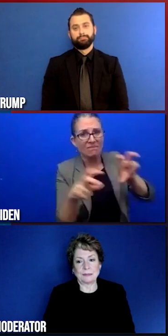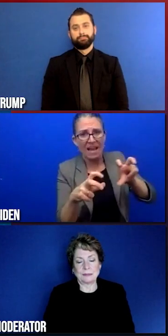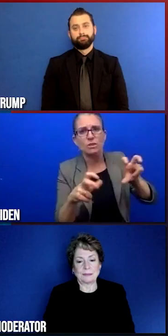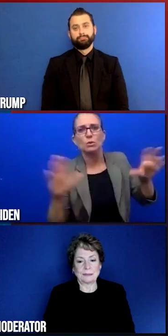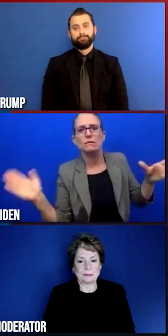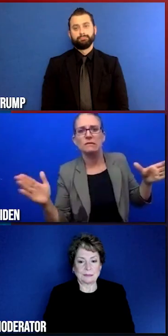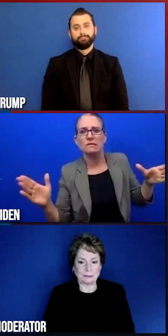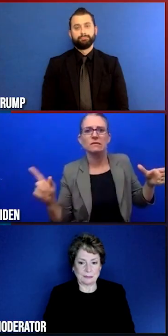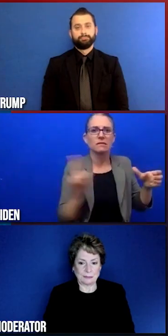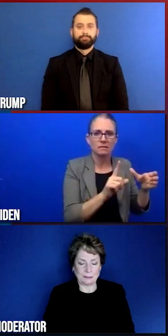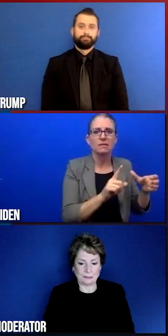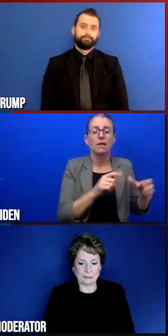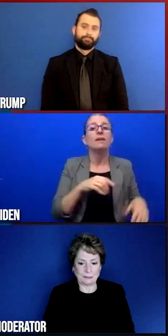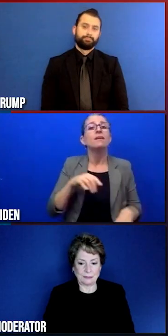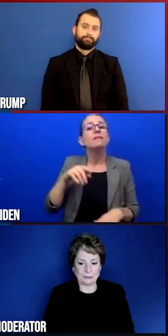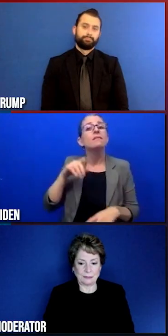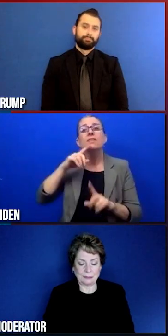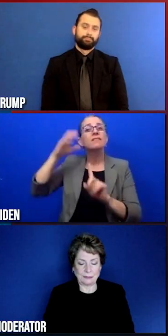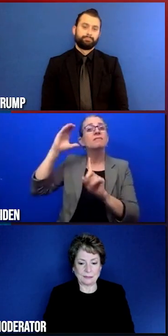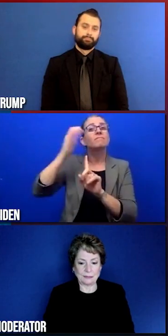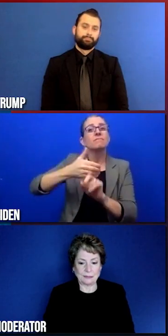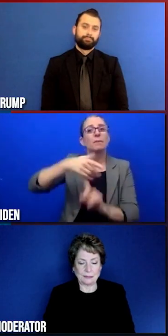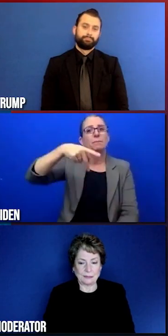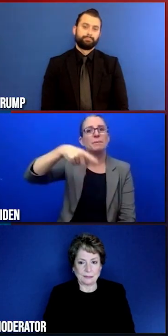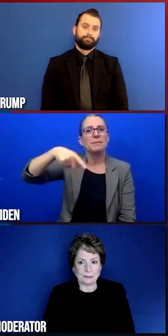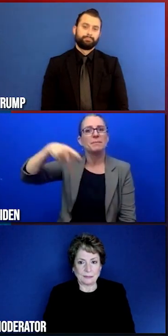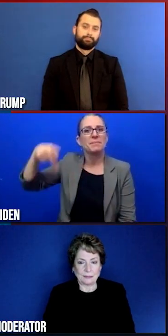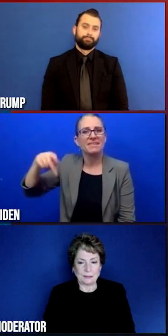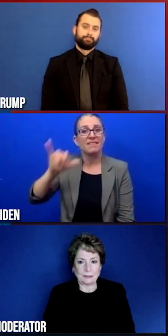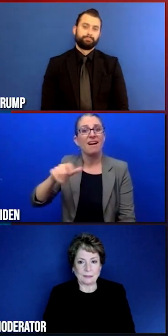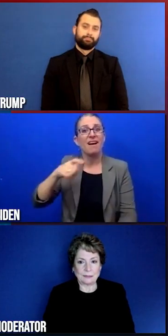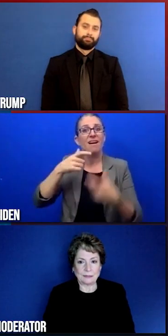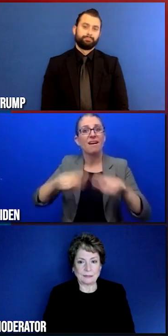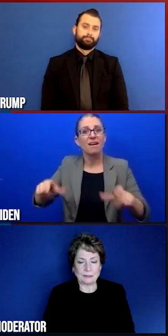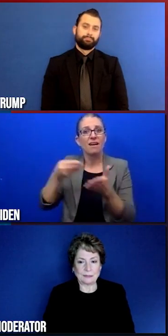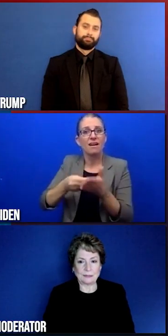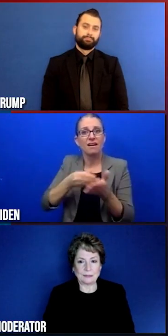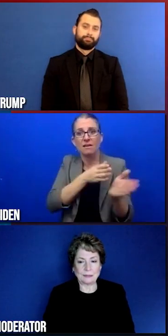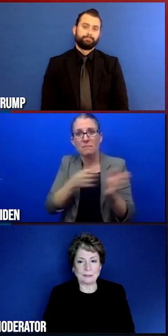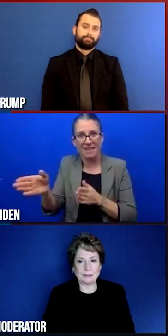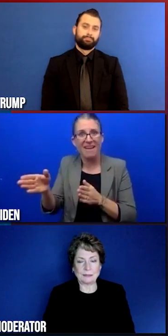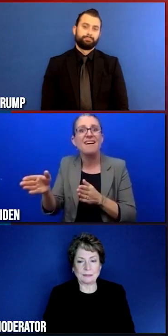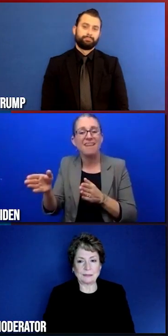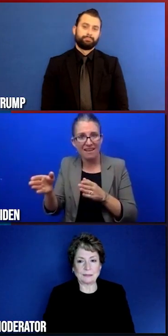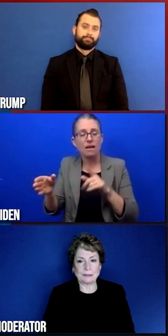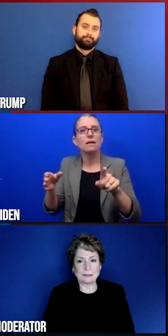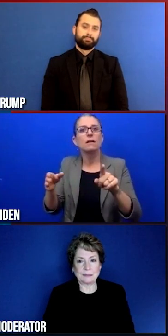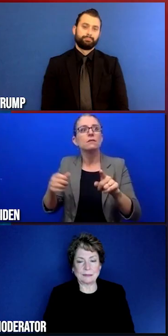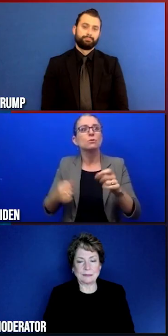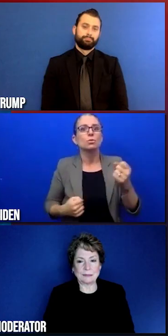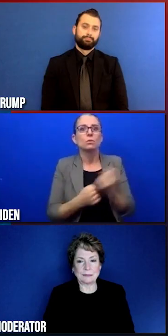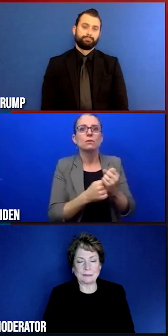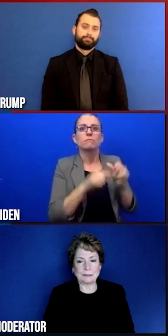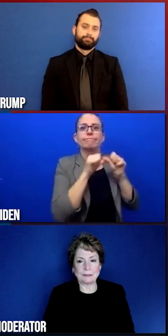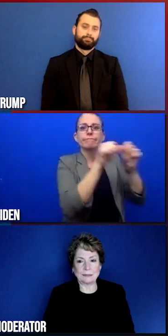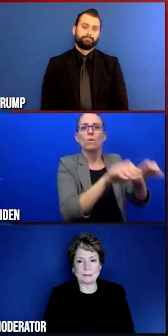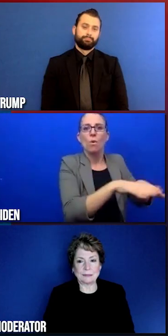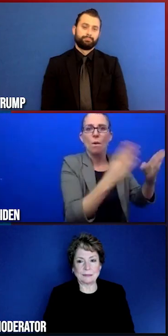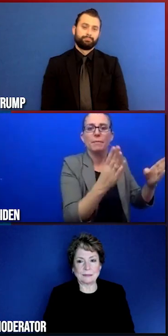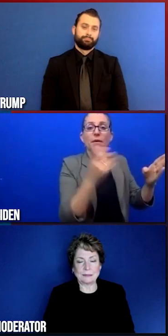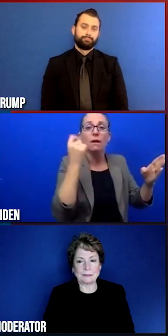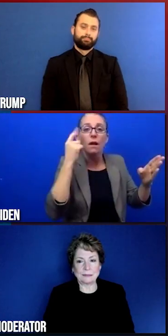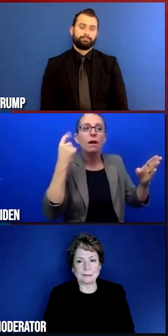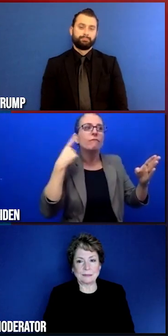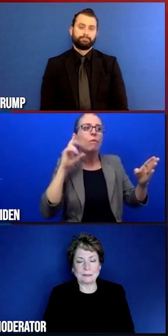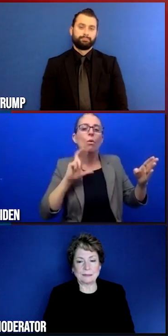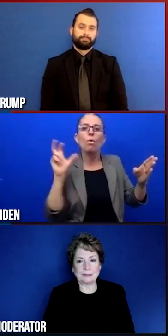how they can deal with their businesses being open safely. Schools, how they can make classrooms smaller, how they can hire more teachers, how they